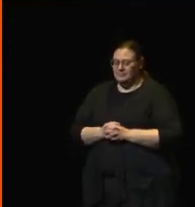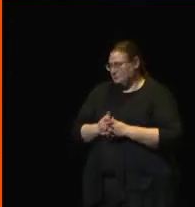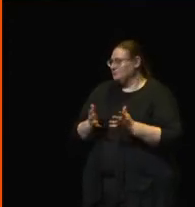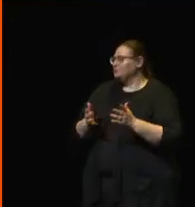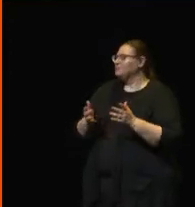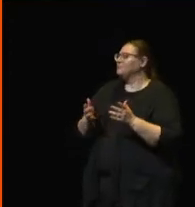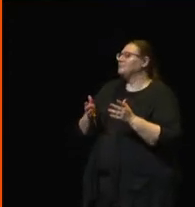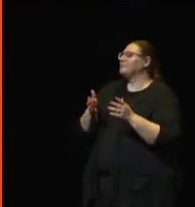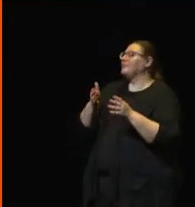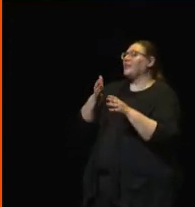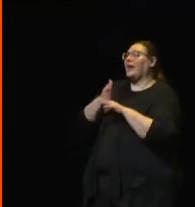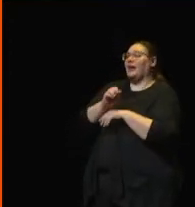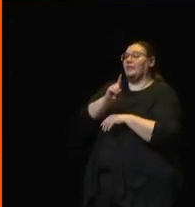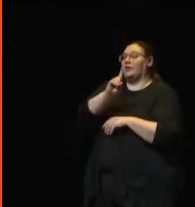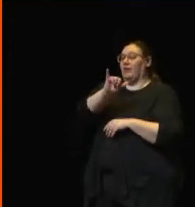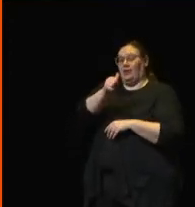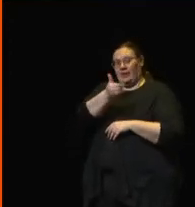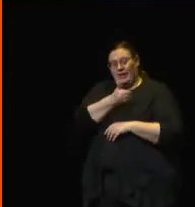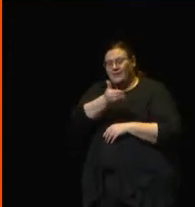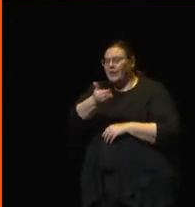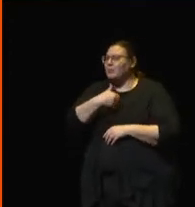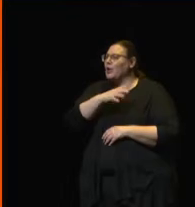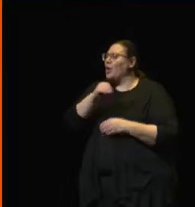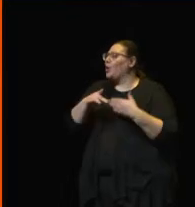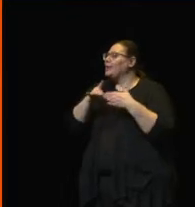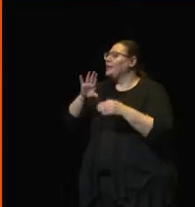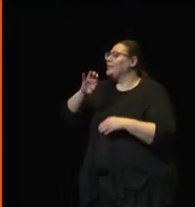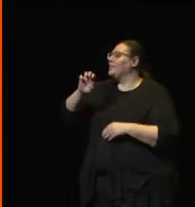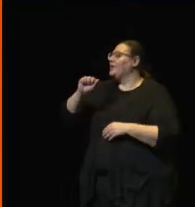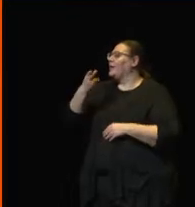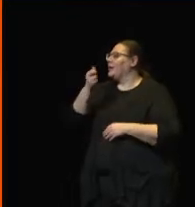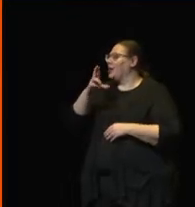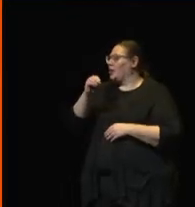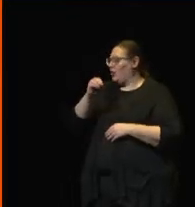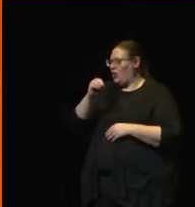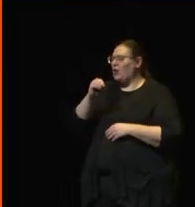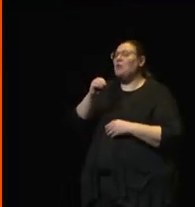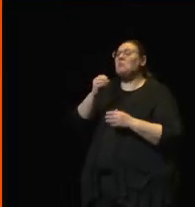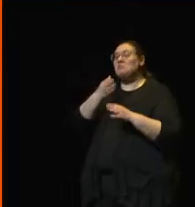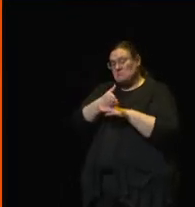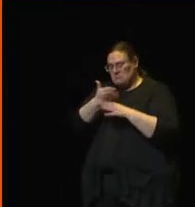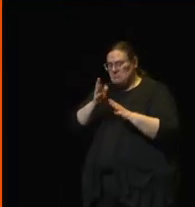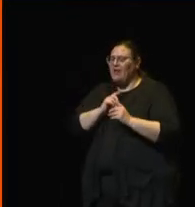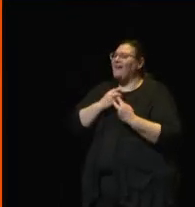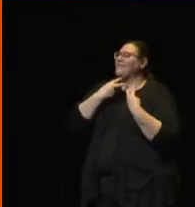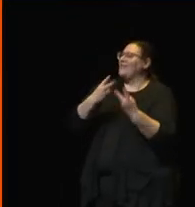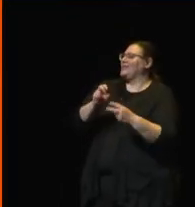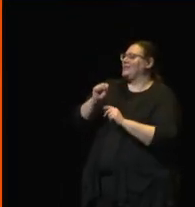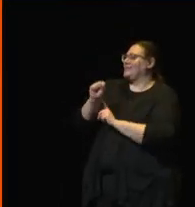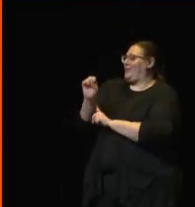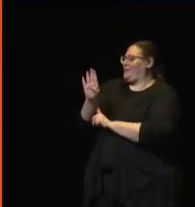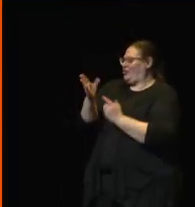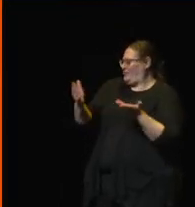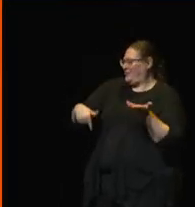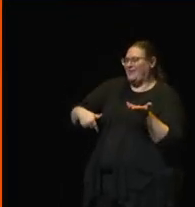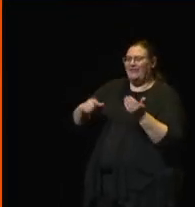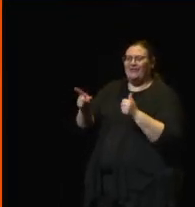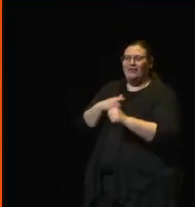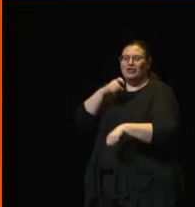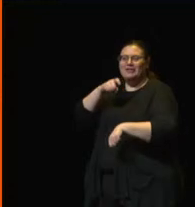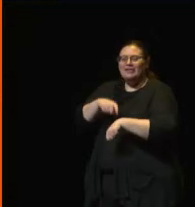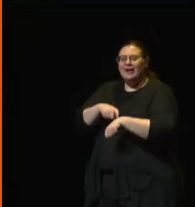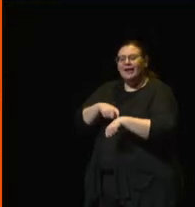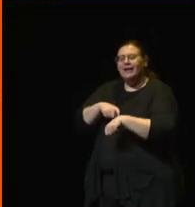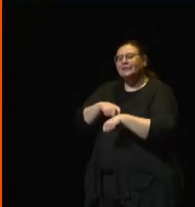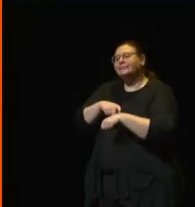Shortly after Ady invited me to co-lead Be a Hero, I came to visit Santa Barbara for the first time. We spent our days